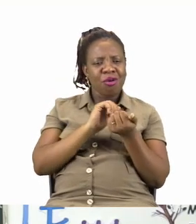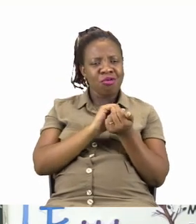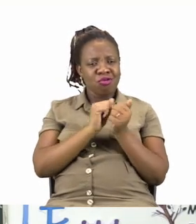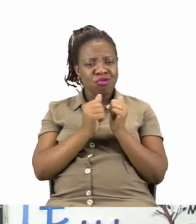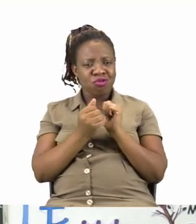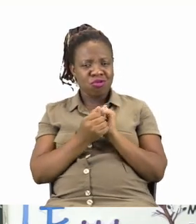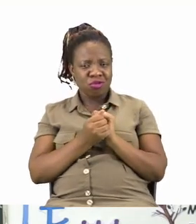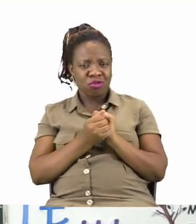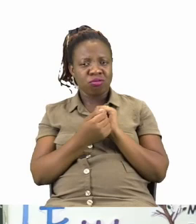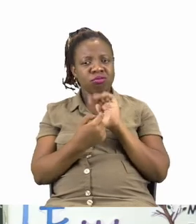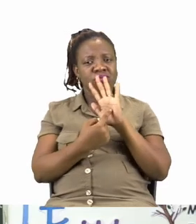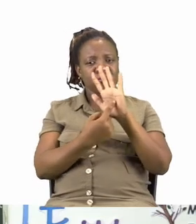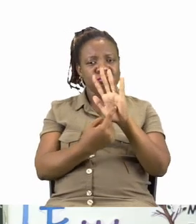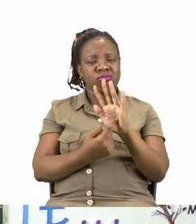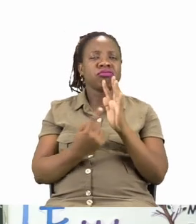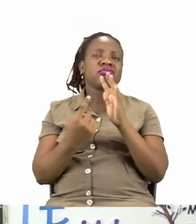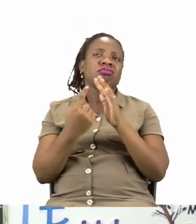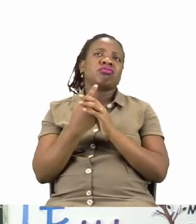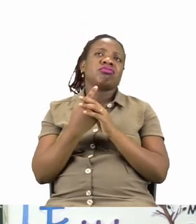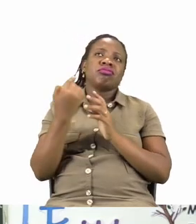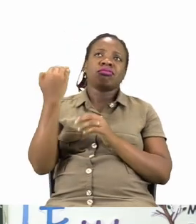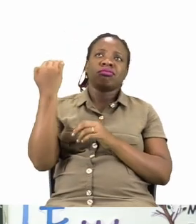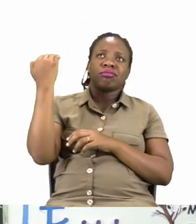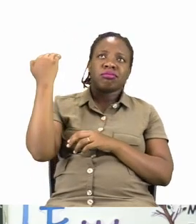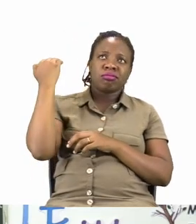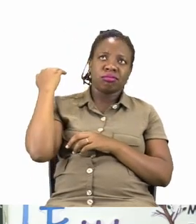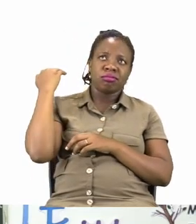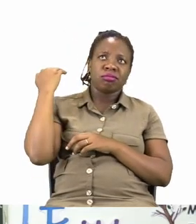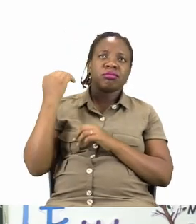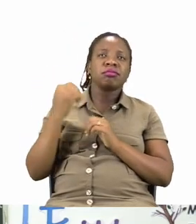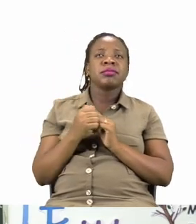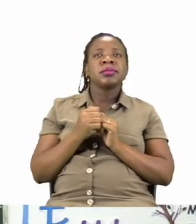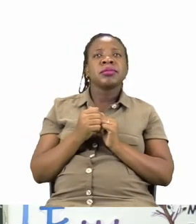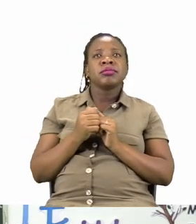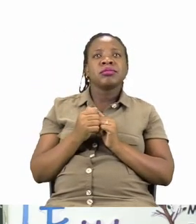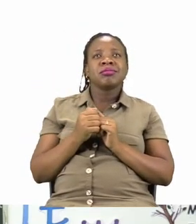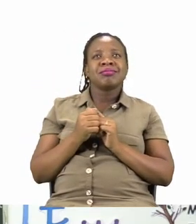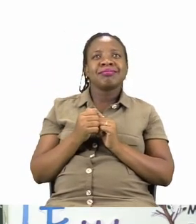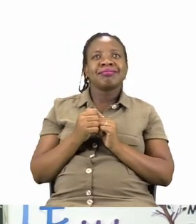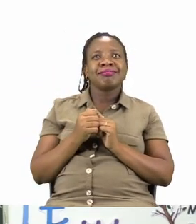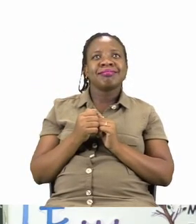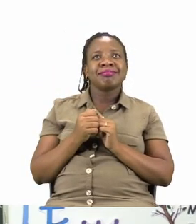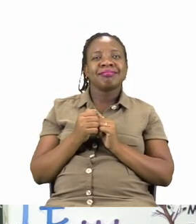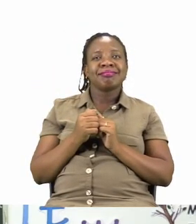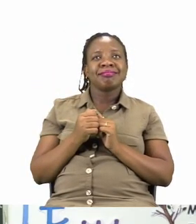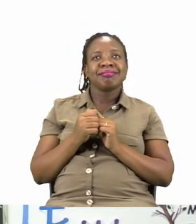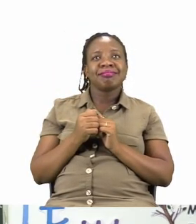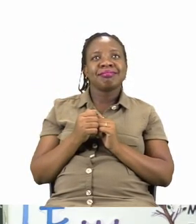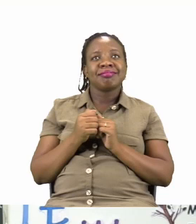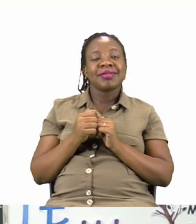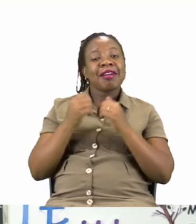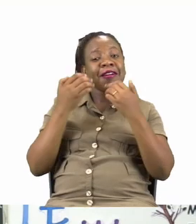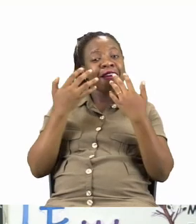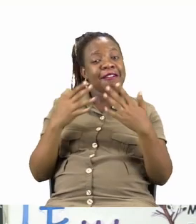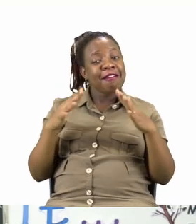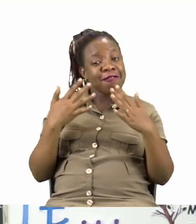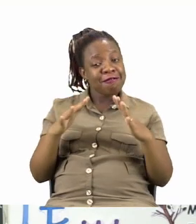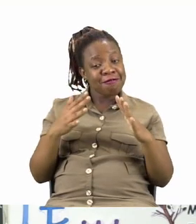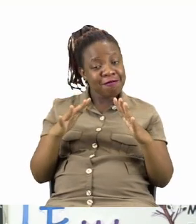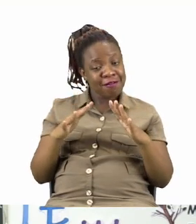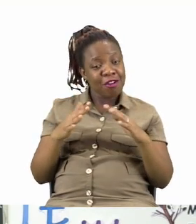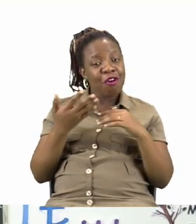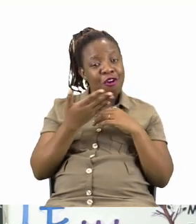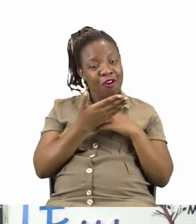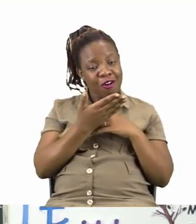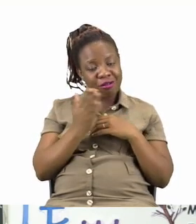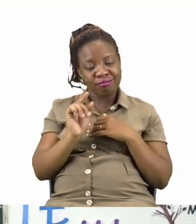its past tense. All right. Now everyone, I'm going to leave you to finish your sentences.